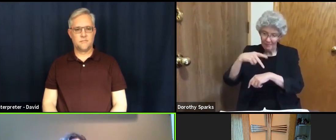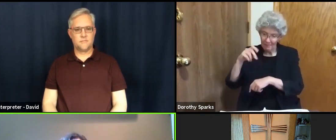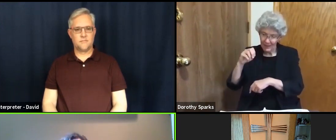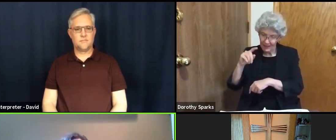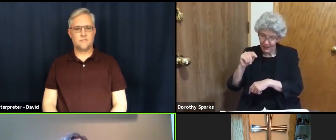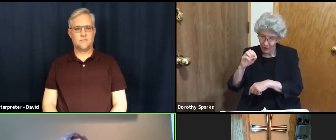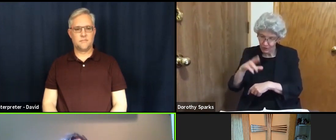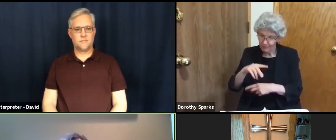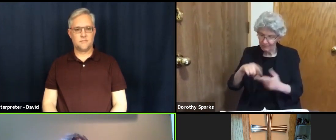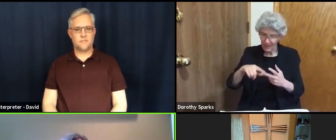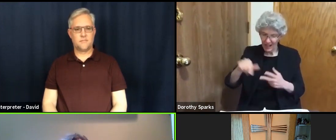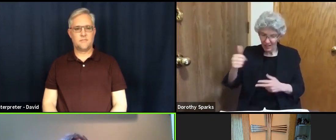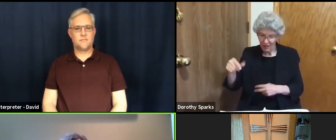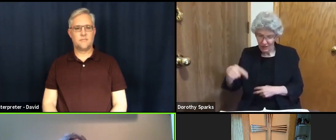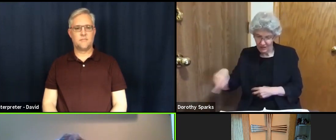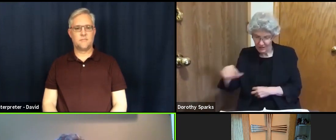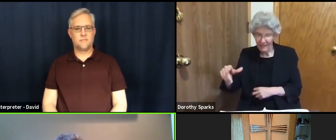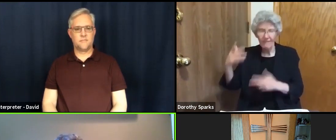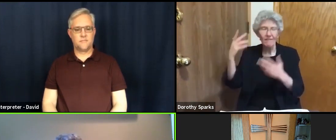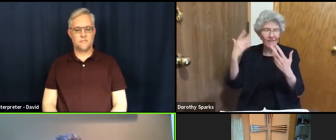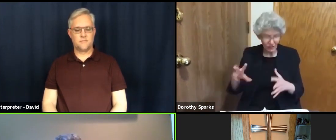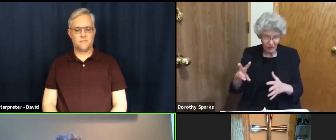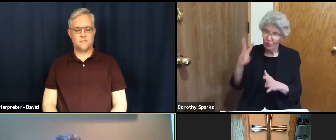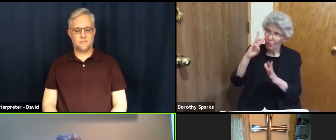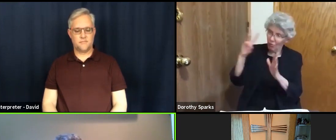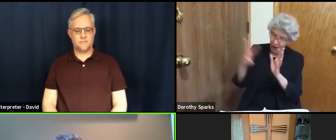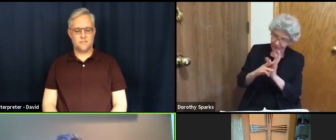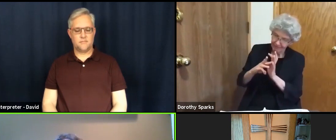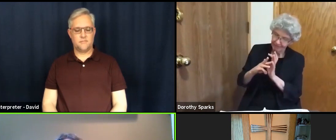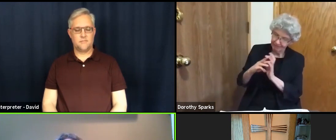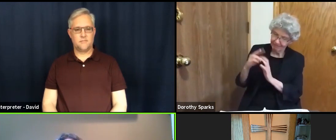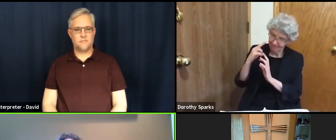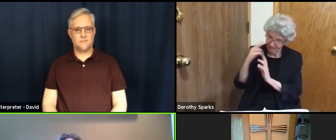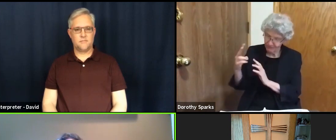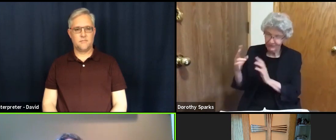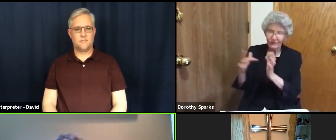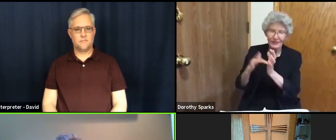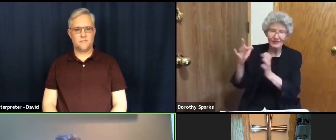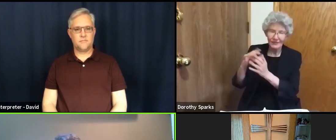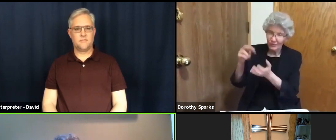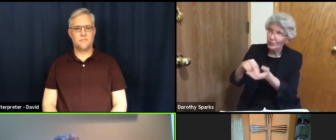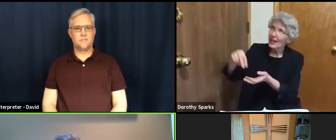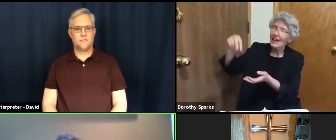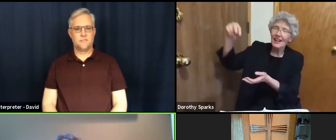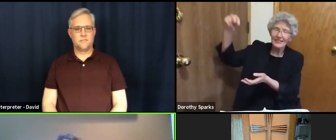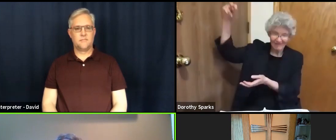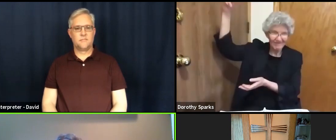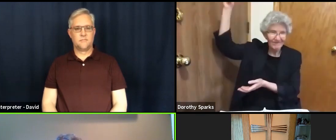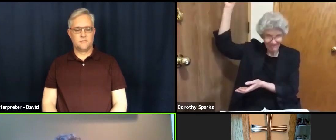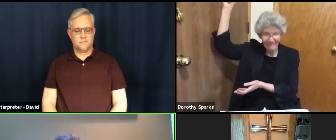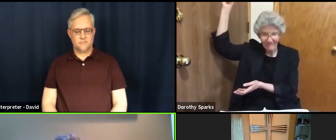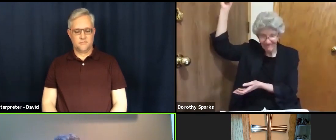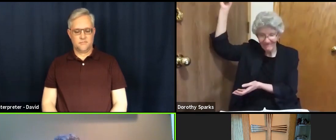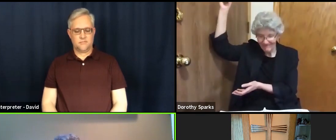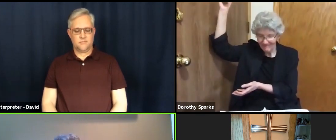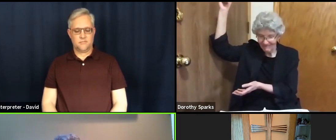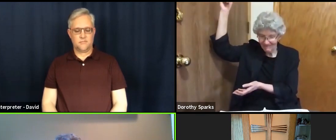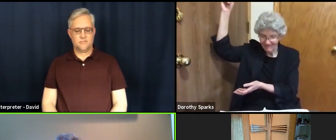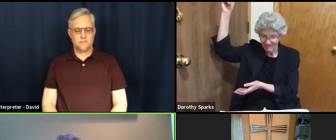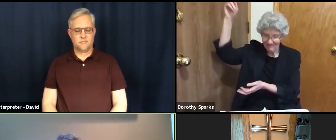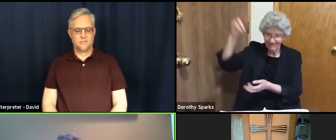And so with Mary Magdalene, with Peter, and all the witnesses of the resurrection,